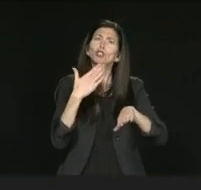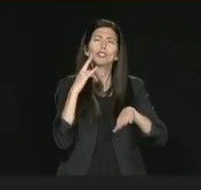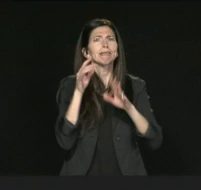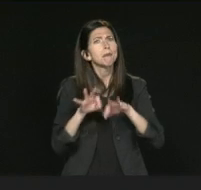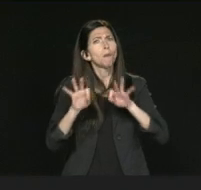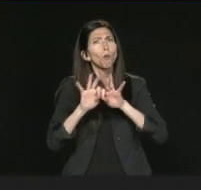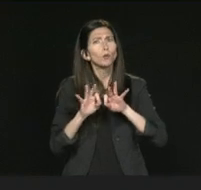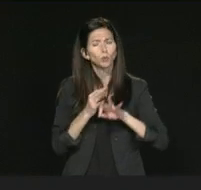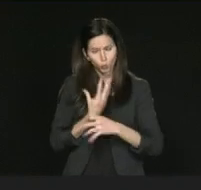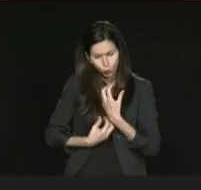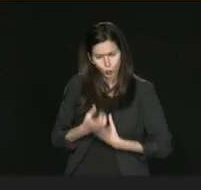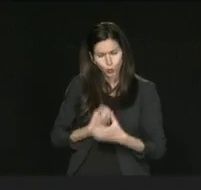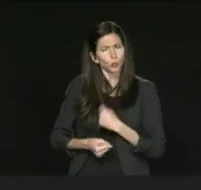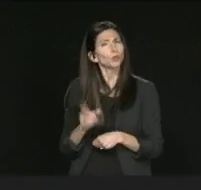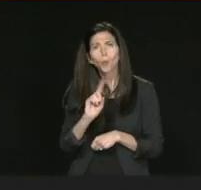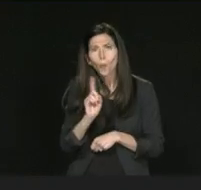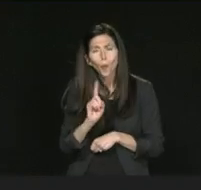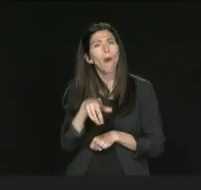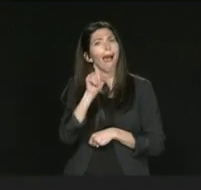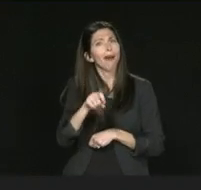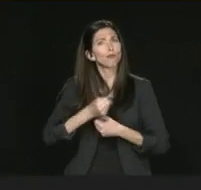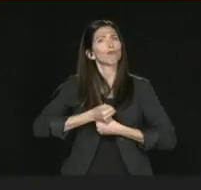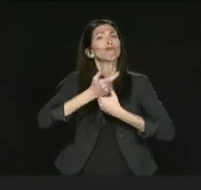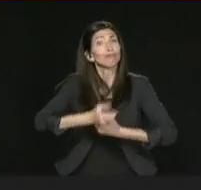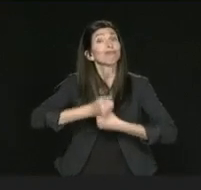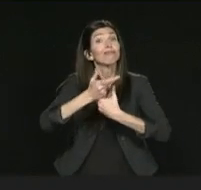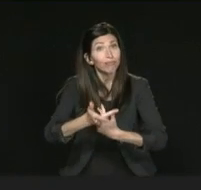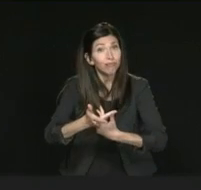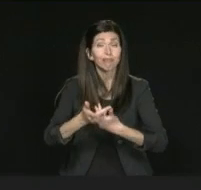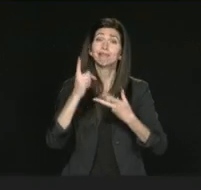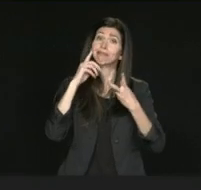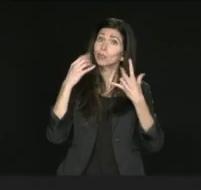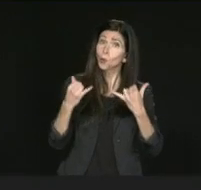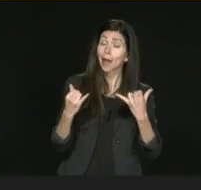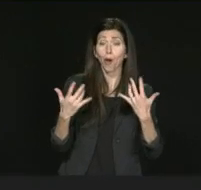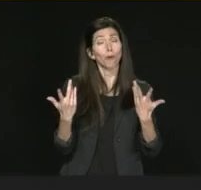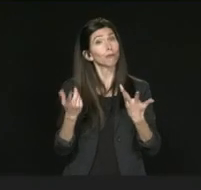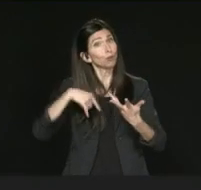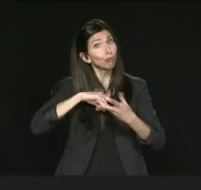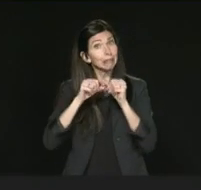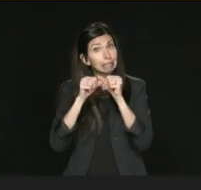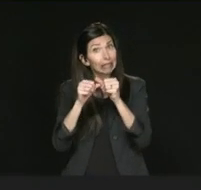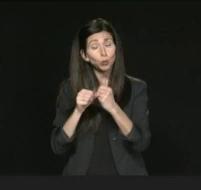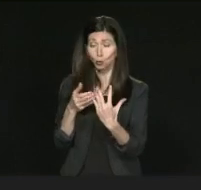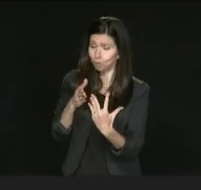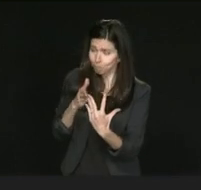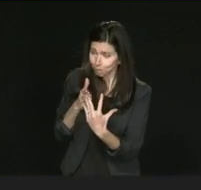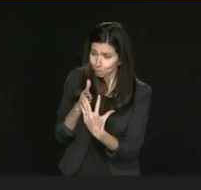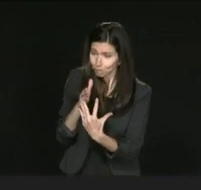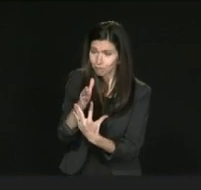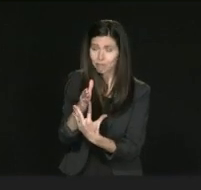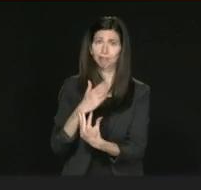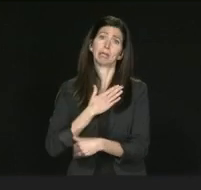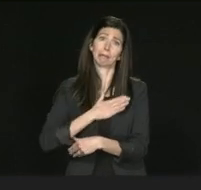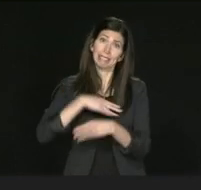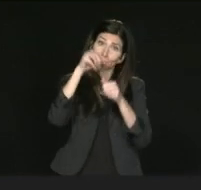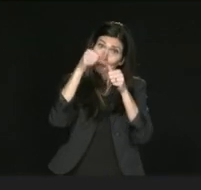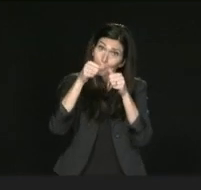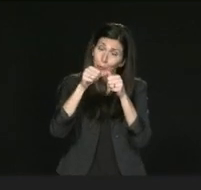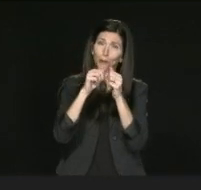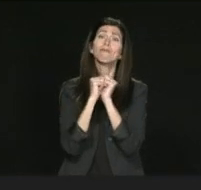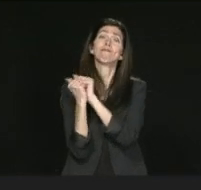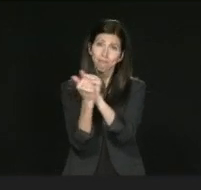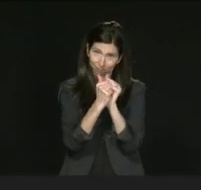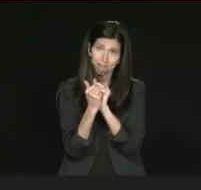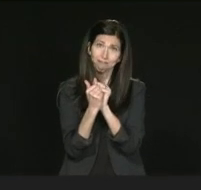we move forward into the uncertain days ahead, let's not forget that we're on this road together and there is help. Don't be afraid